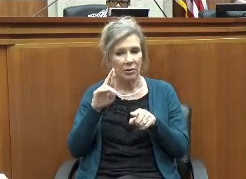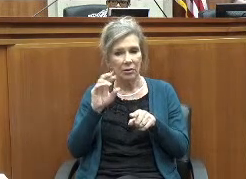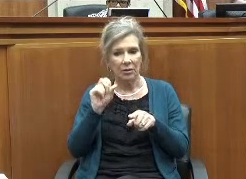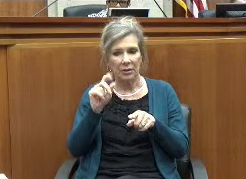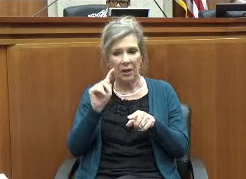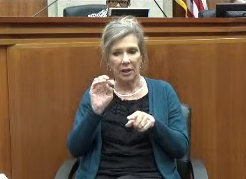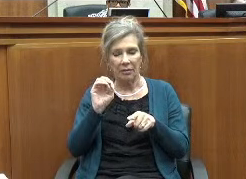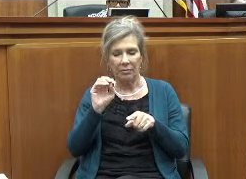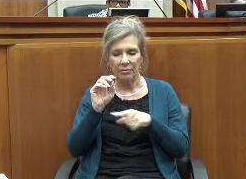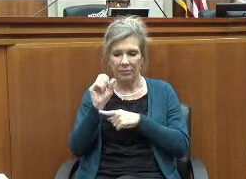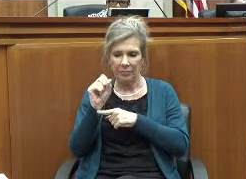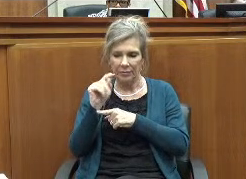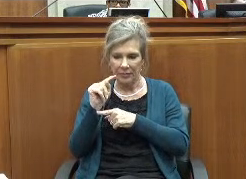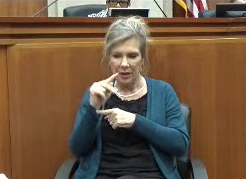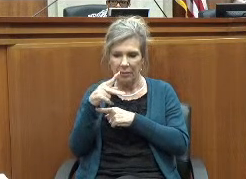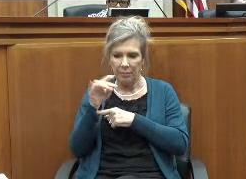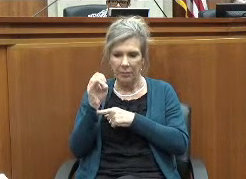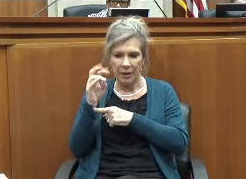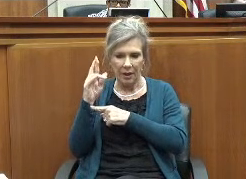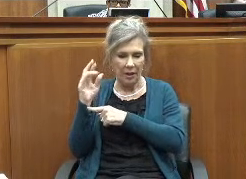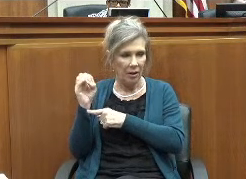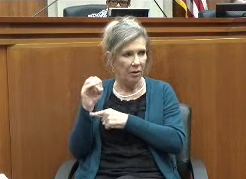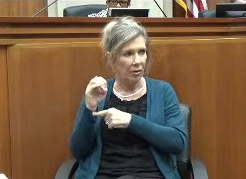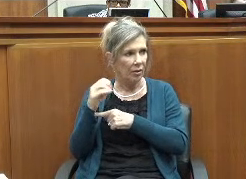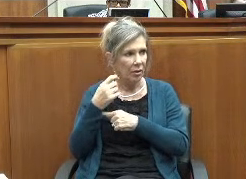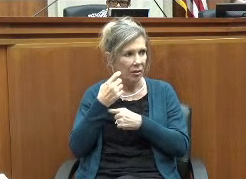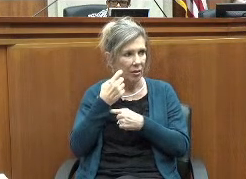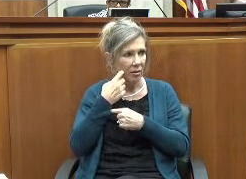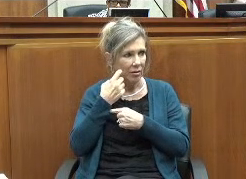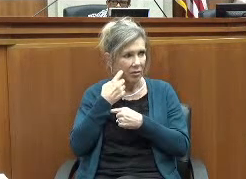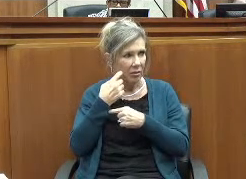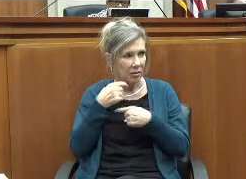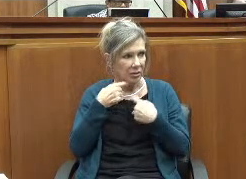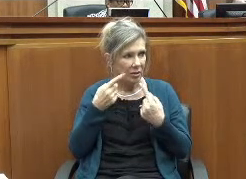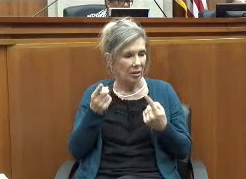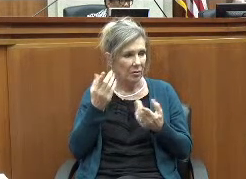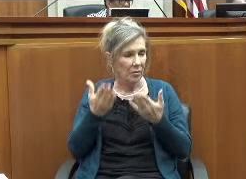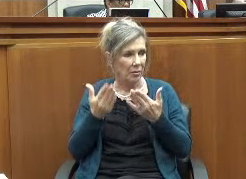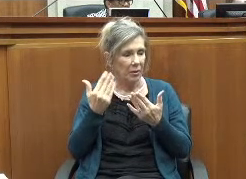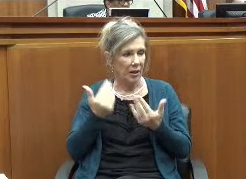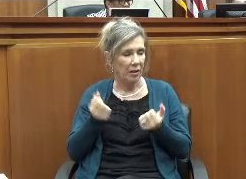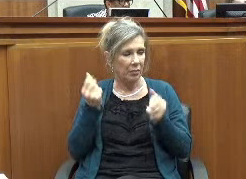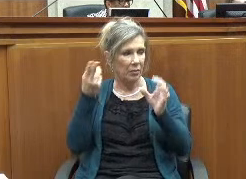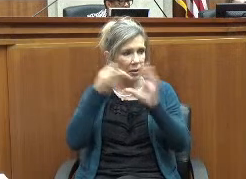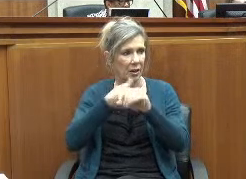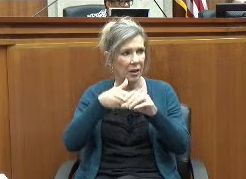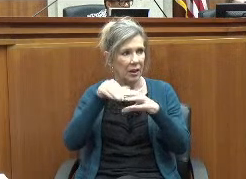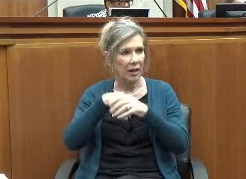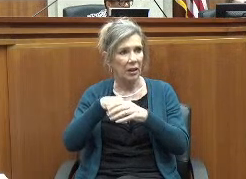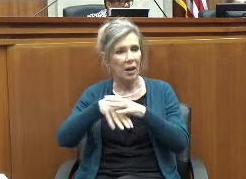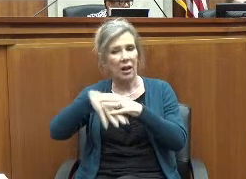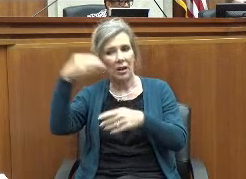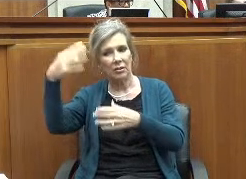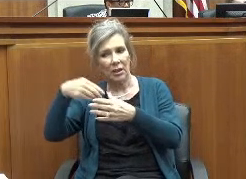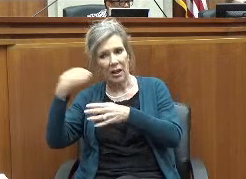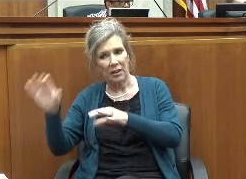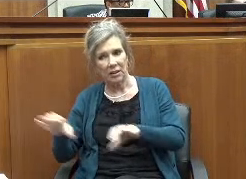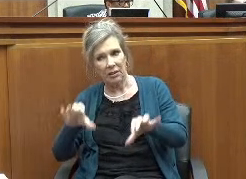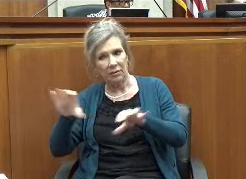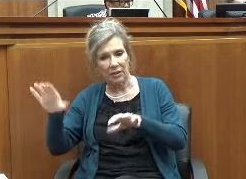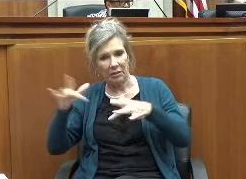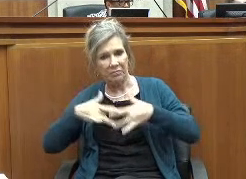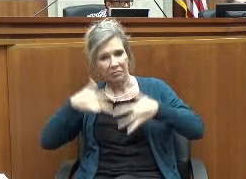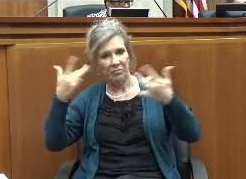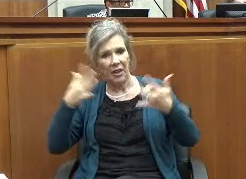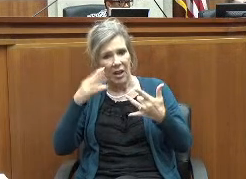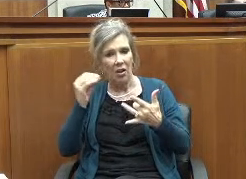commented, some of the older students may even have that flexibility to participate in some extracurricular activities or part-time jobs, at different hours of the